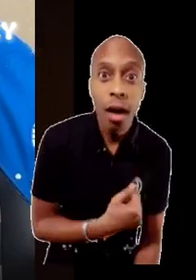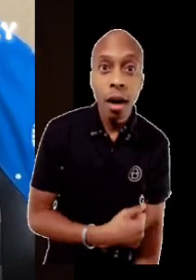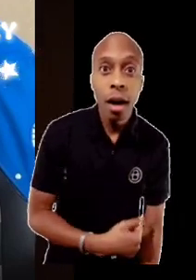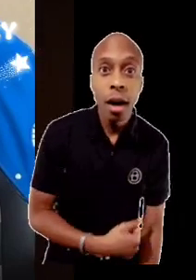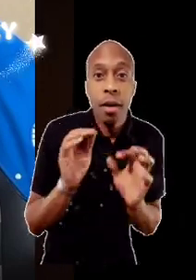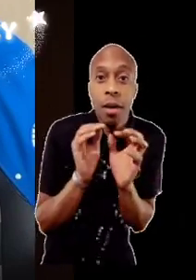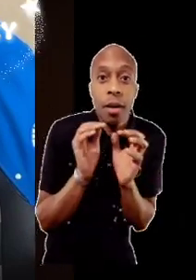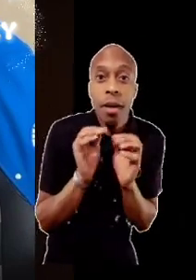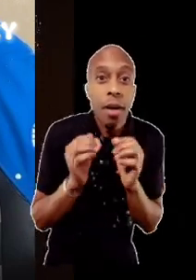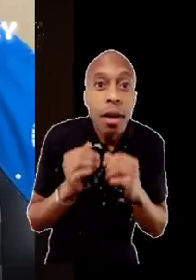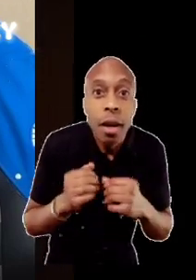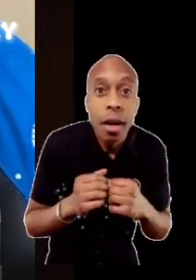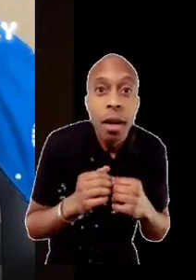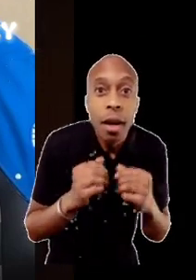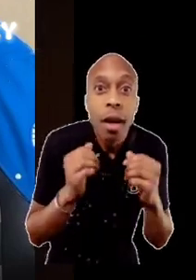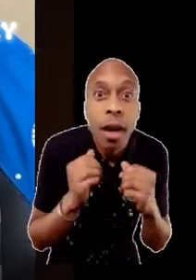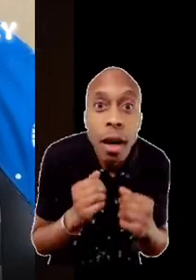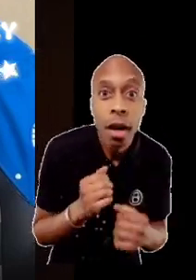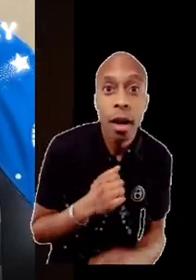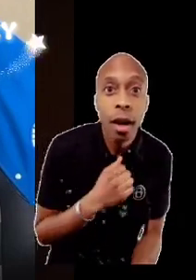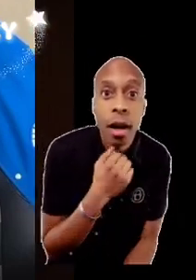Hallelujah, amen.